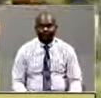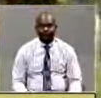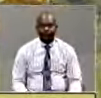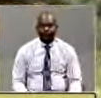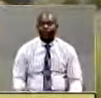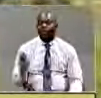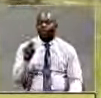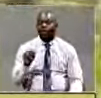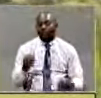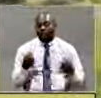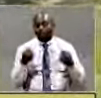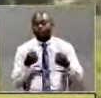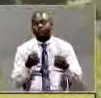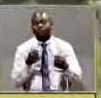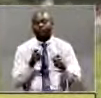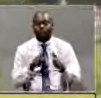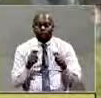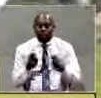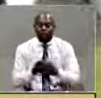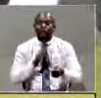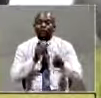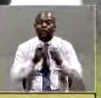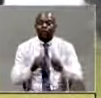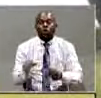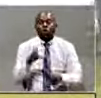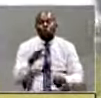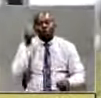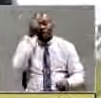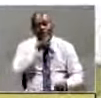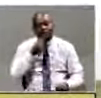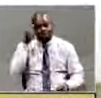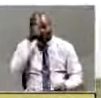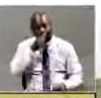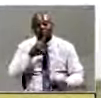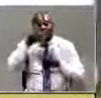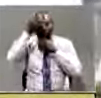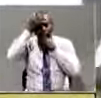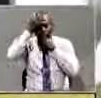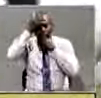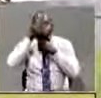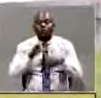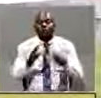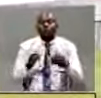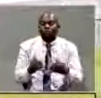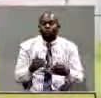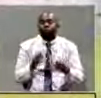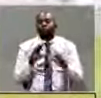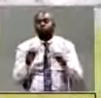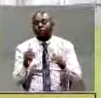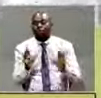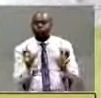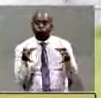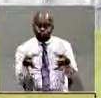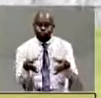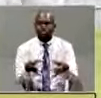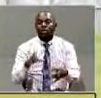The national boxing team, the Bombers, are due to compete in the All Africa Games to be held in Rabat, Morocco. The fighters, who are in camp at Ruzira